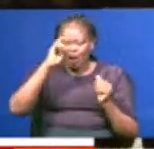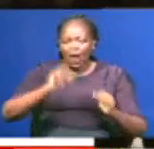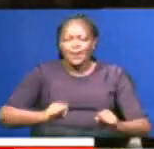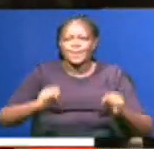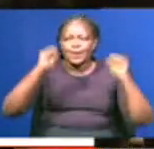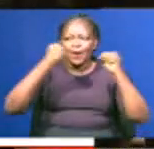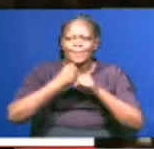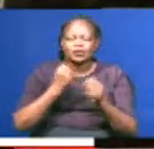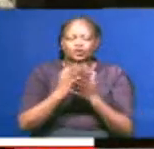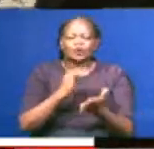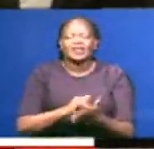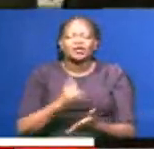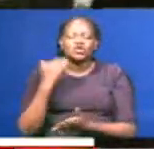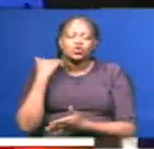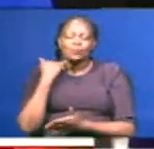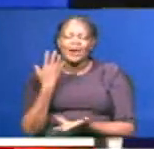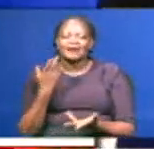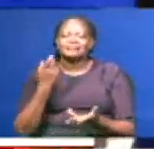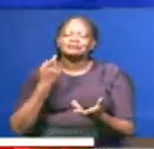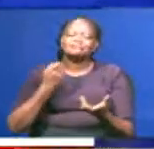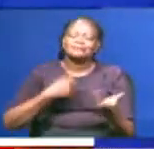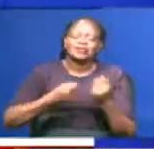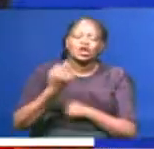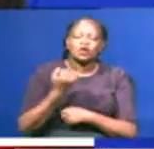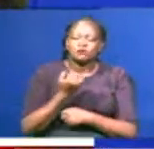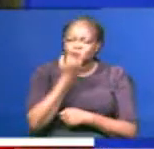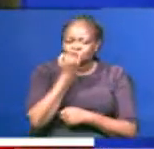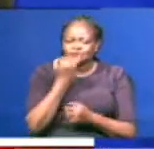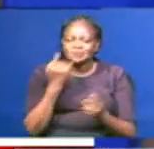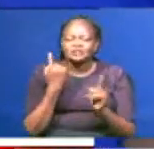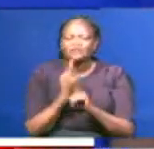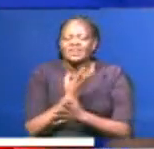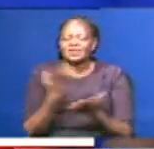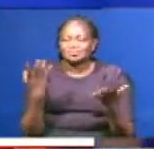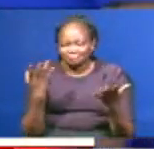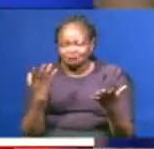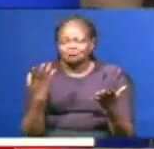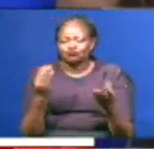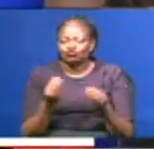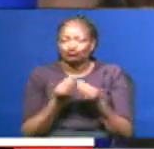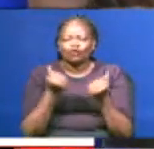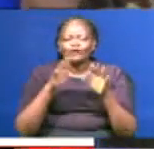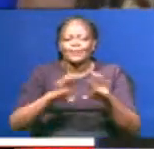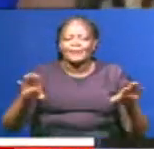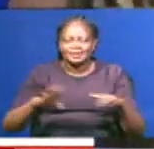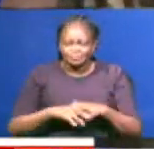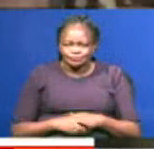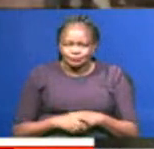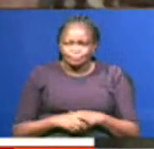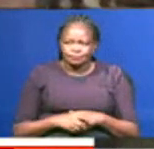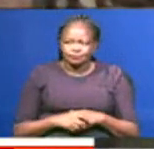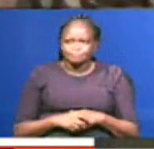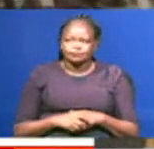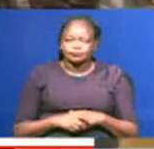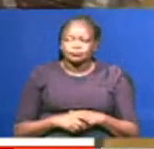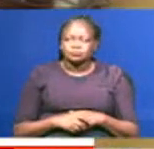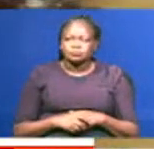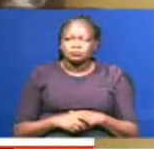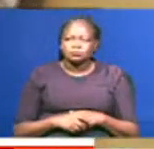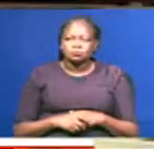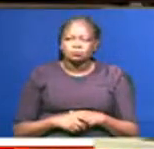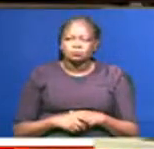cases of robberies, sale of hard drugs and substance abuse is dealt with once and for all. Alana Oko, Prime